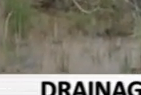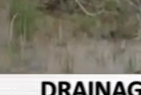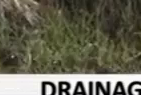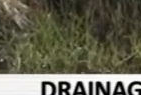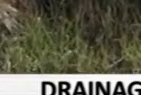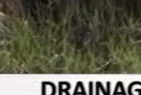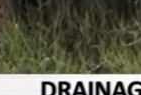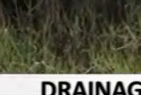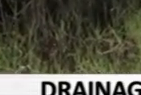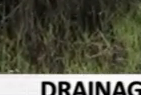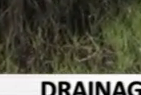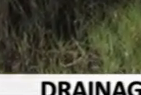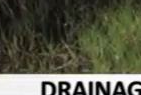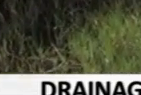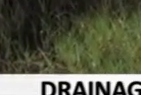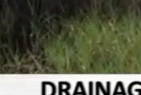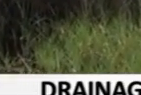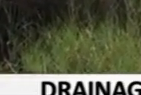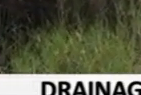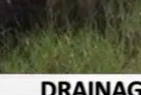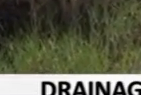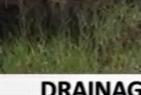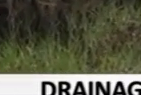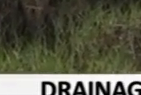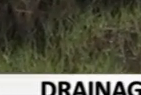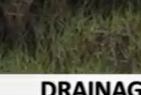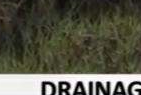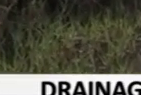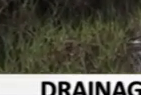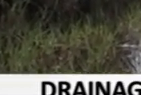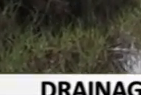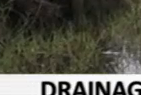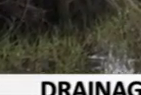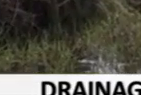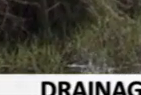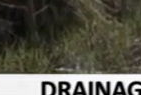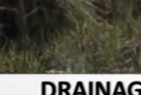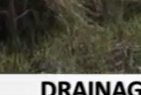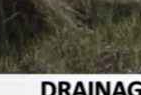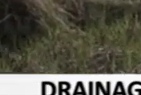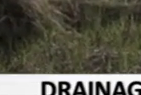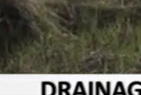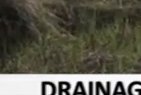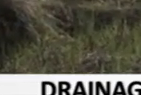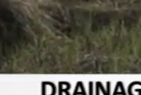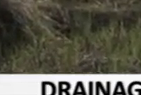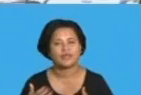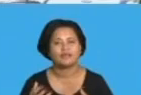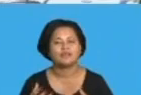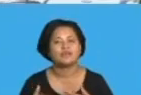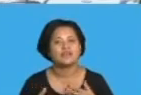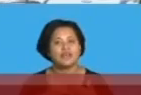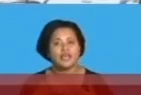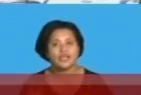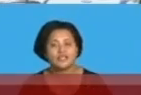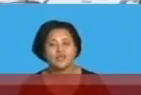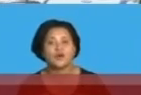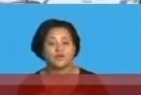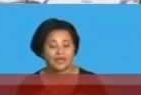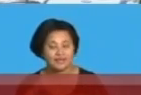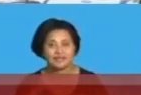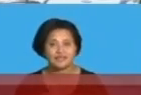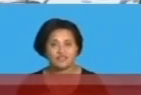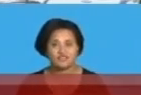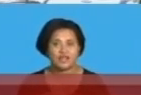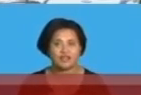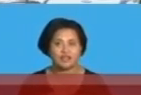on drainage work, and in the Western Division, drainage work has been carried out on 38 farms. Central Division, where we don't